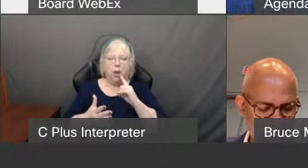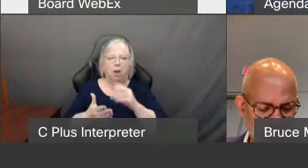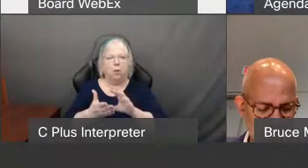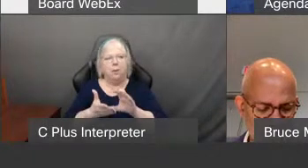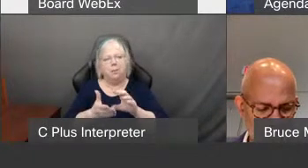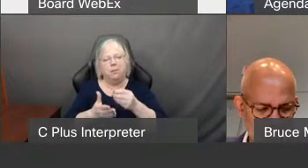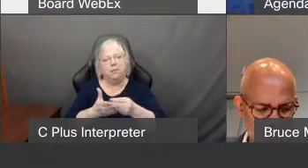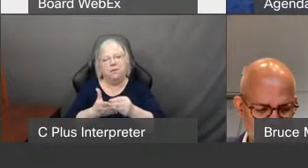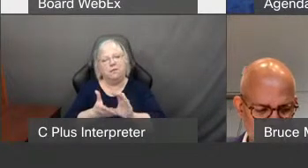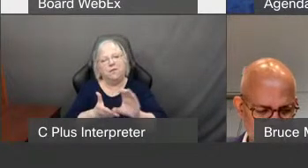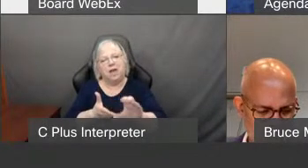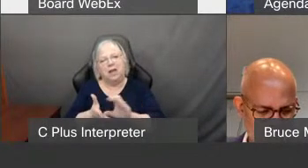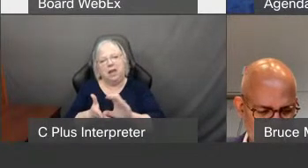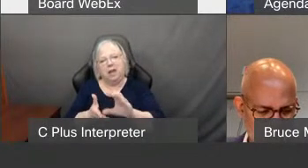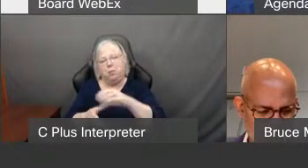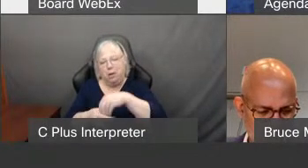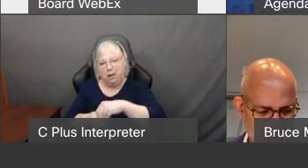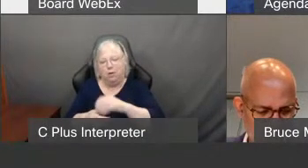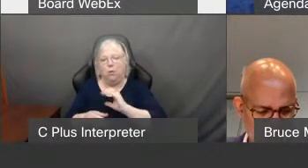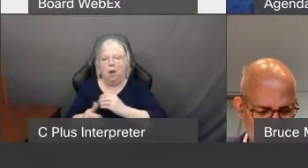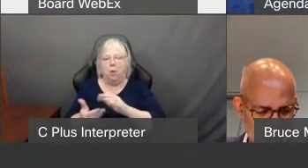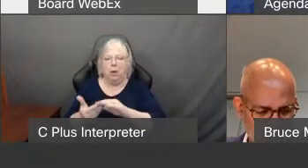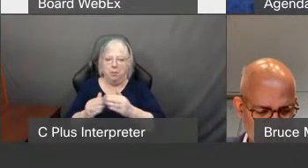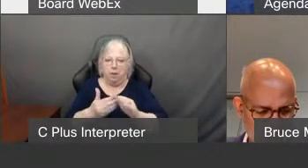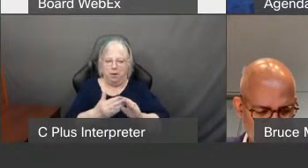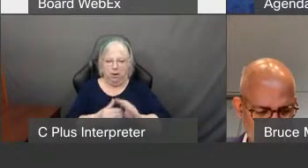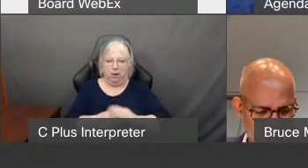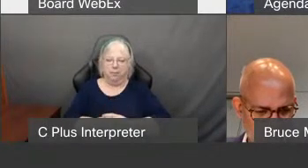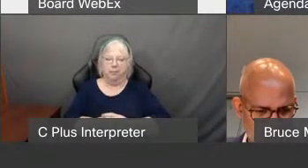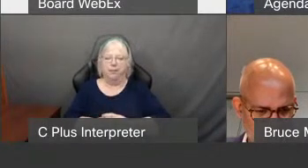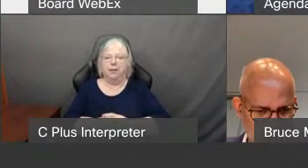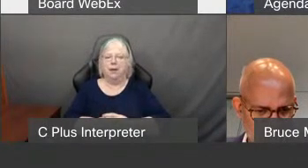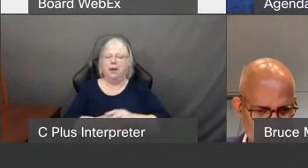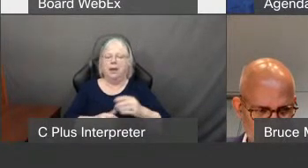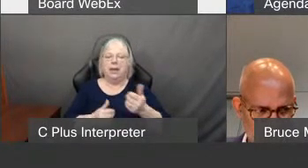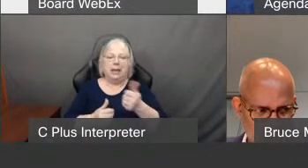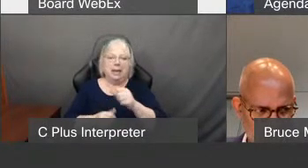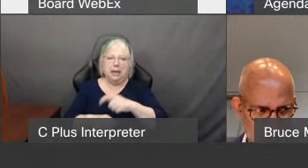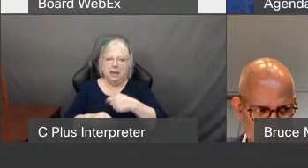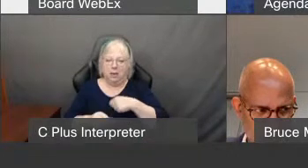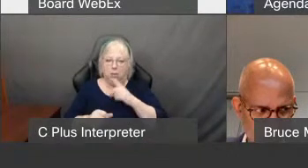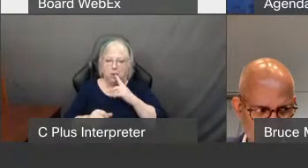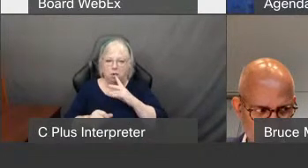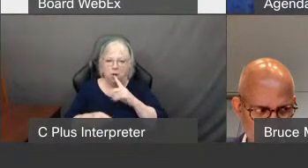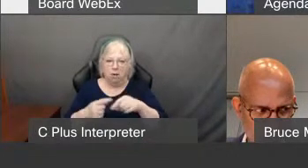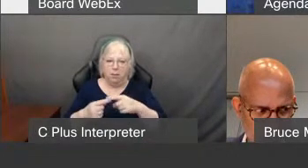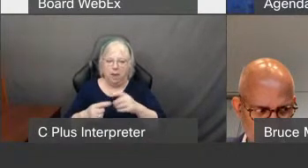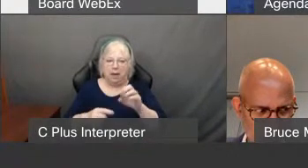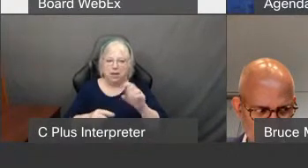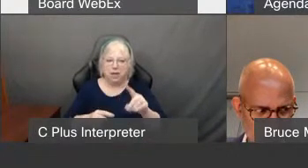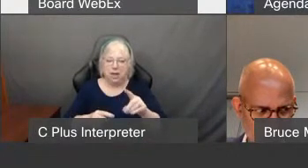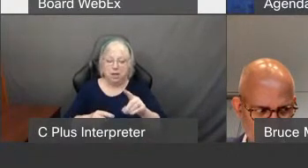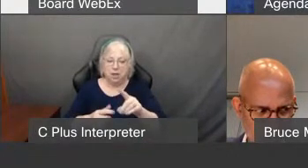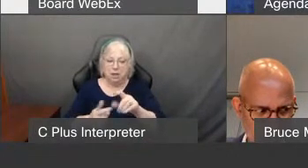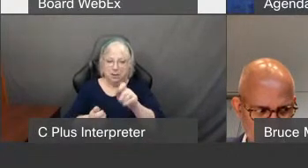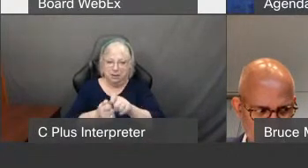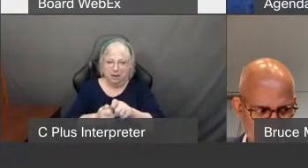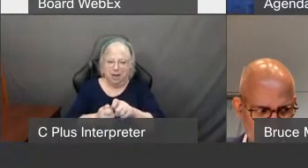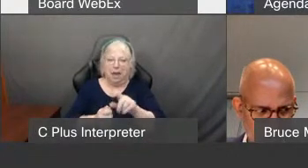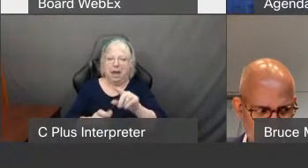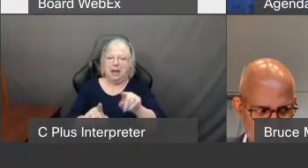thing I always find somewhat interesting, whenever we talk about education specifically, and as a proud graduate of the